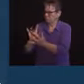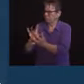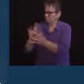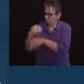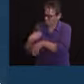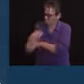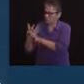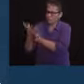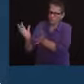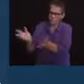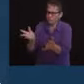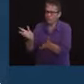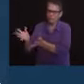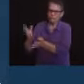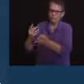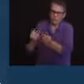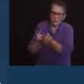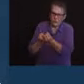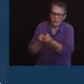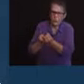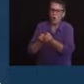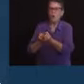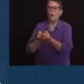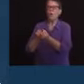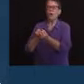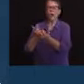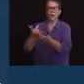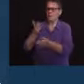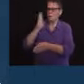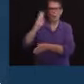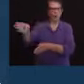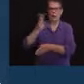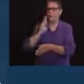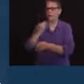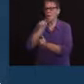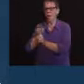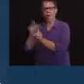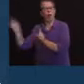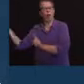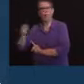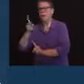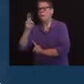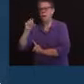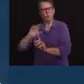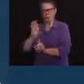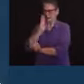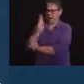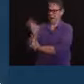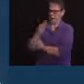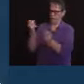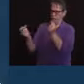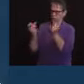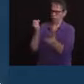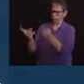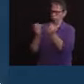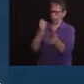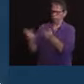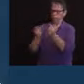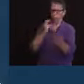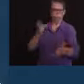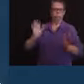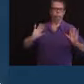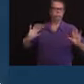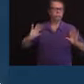973-870-0677 from 9 a.m. to 5 p.m. Monday through Friday. And again, support is free, confidential, and provided by